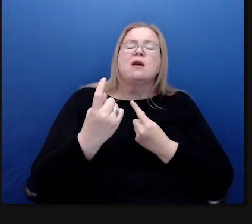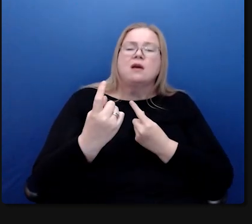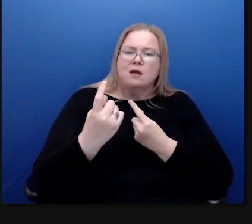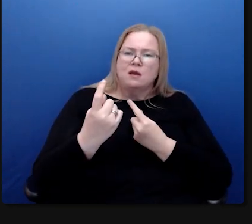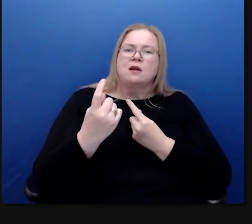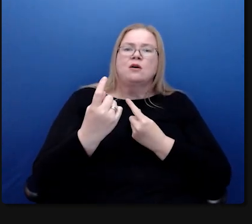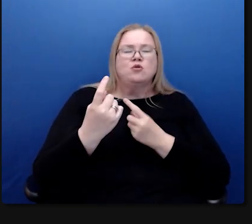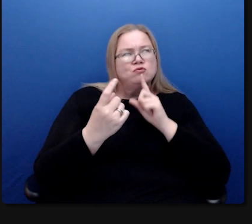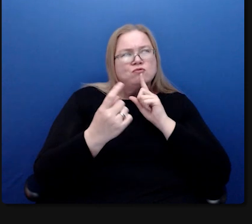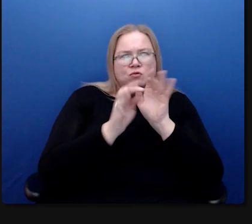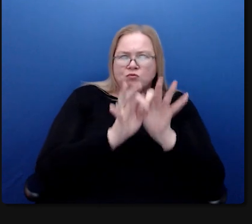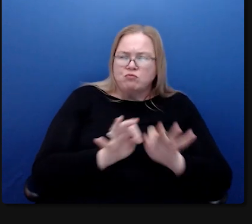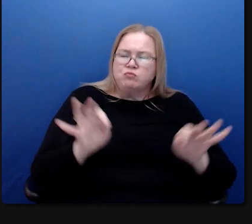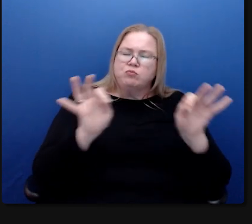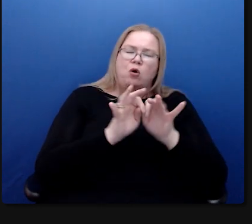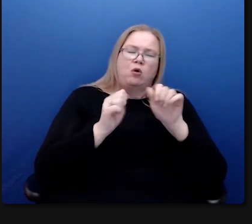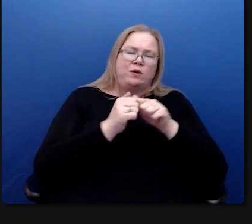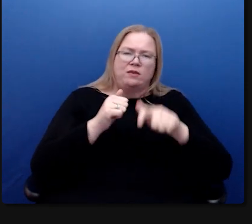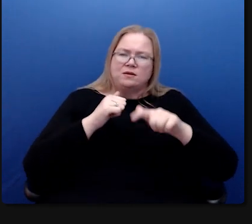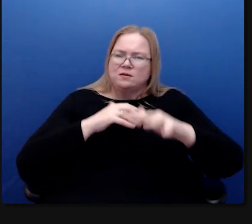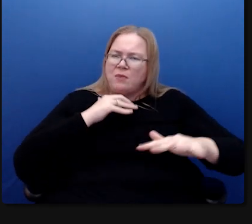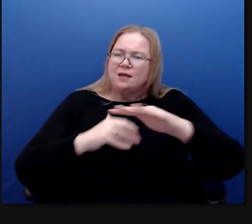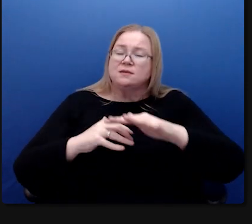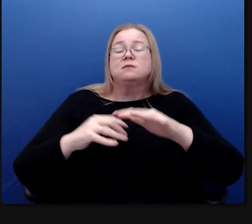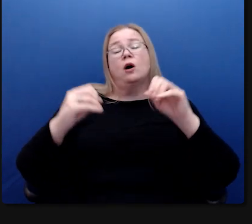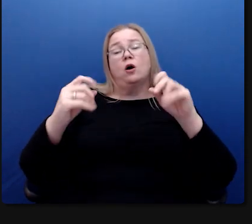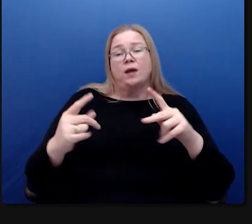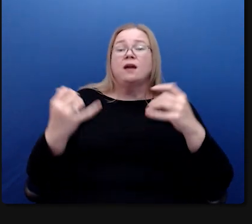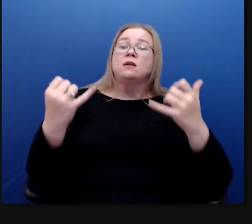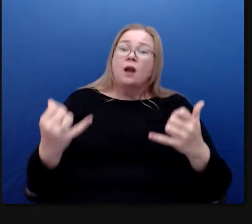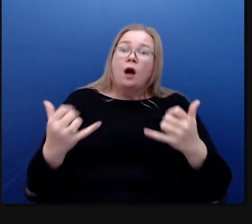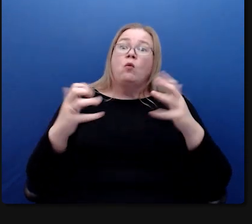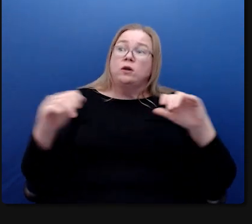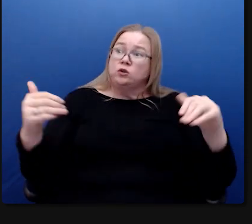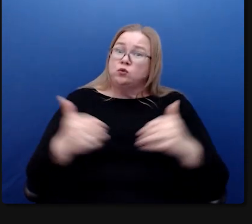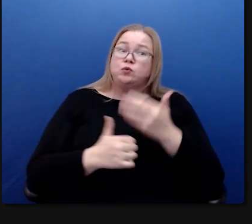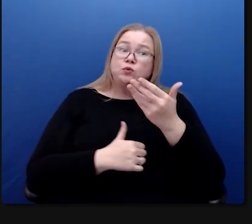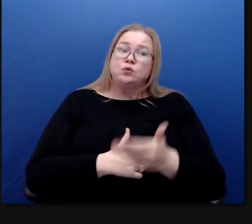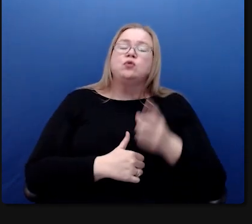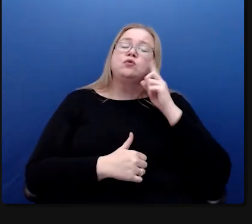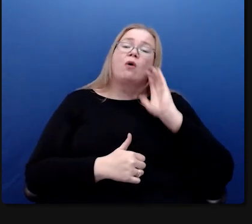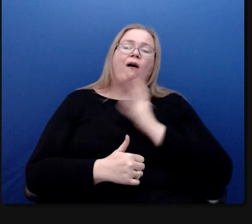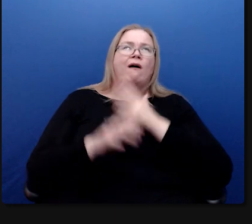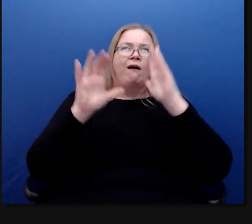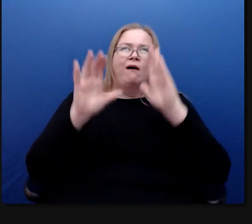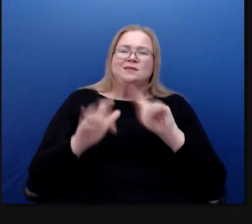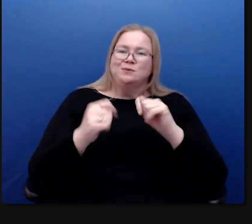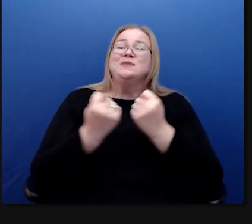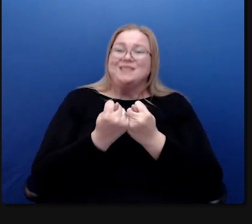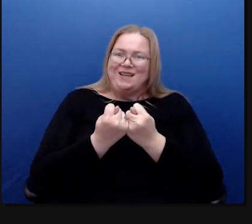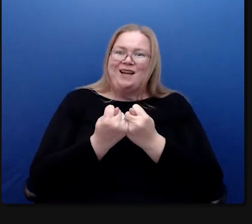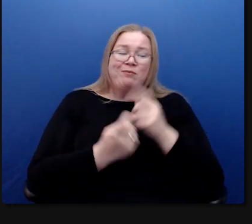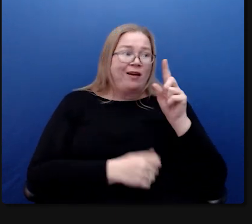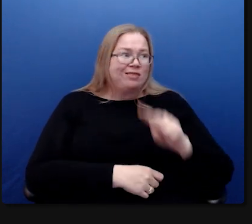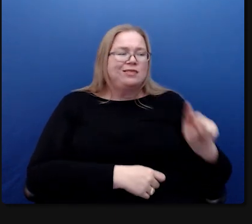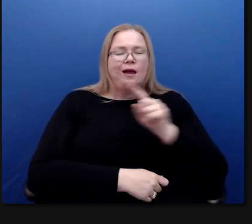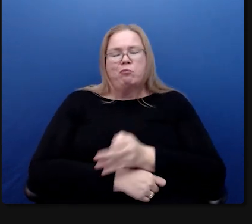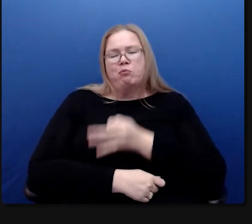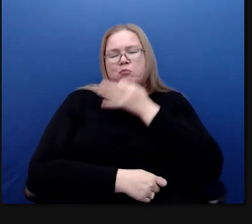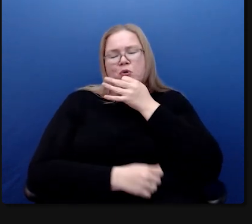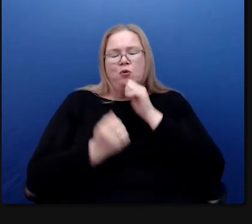healthy, be it through the creation of a username, maybe an avatar picture, or live chat. All those